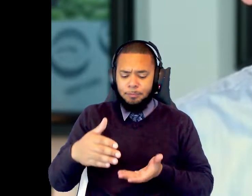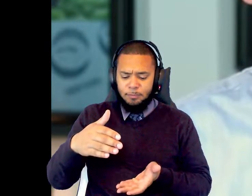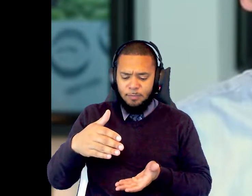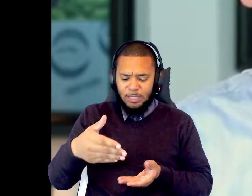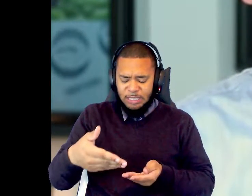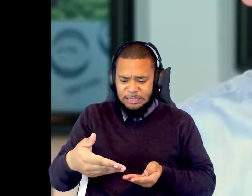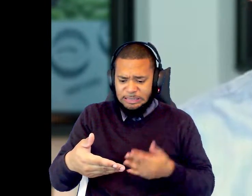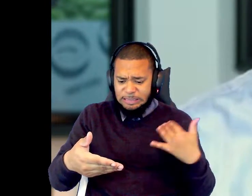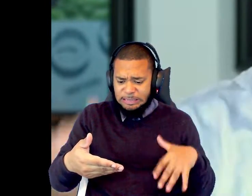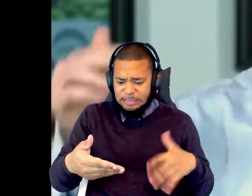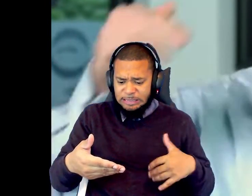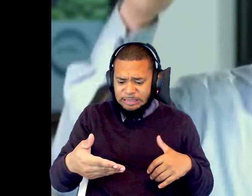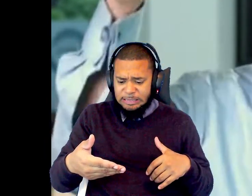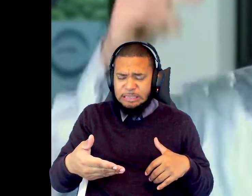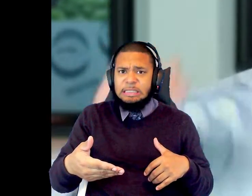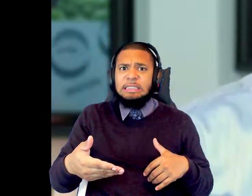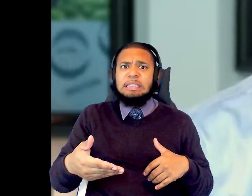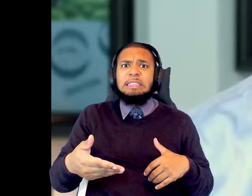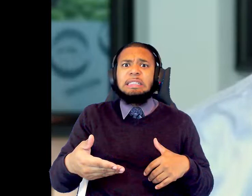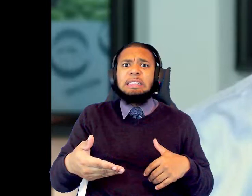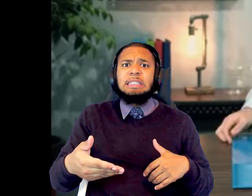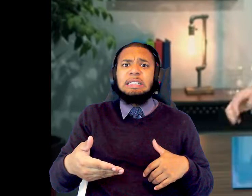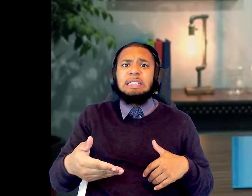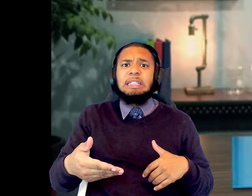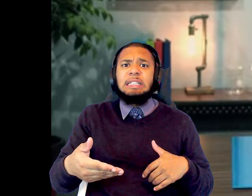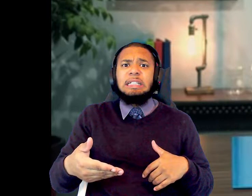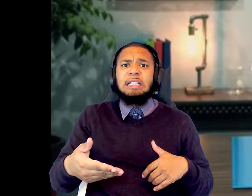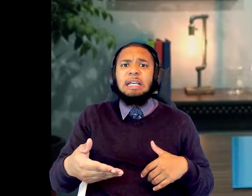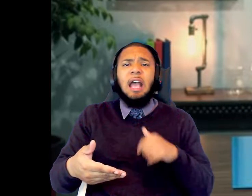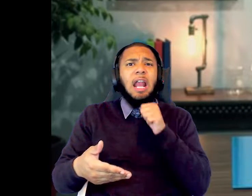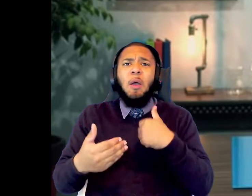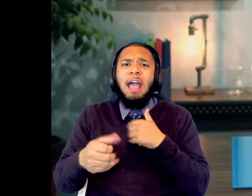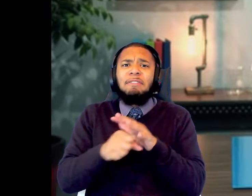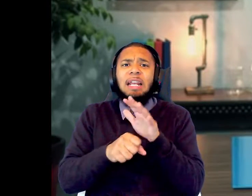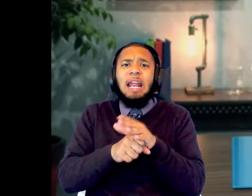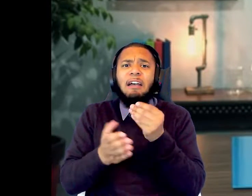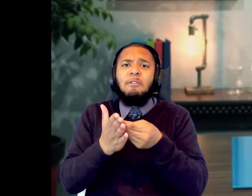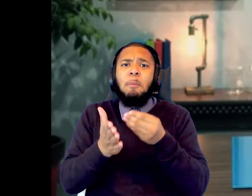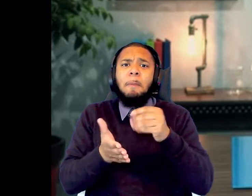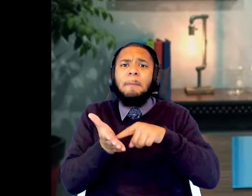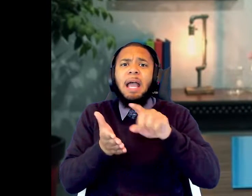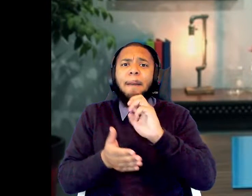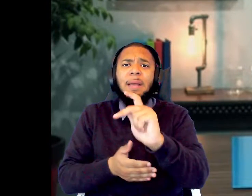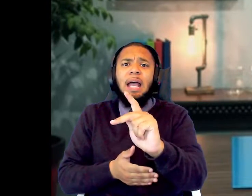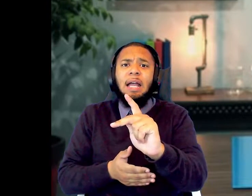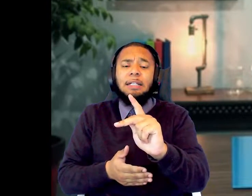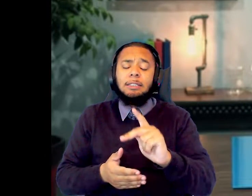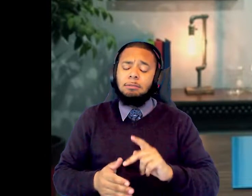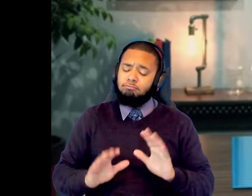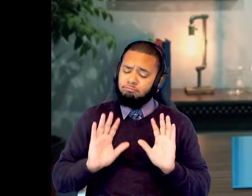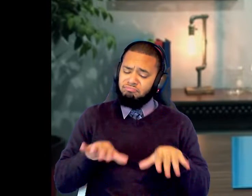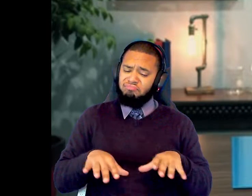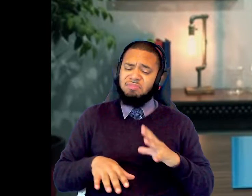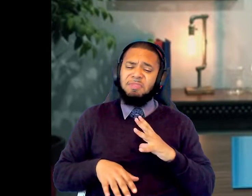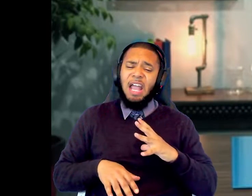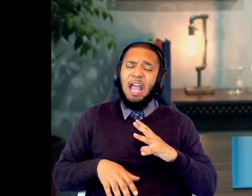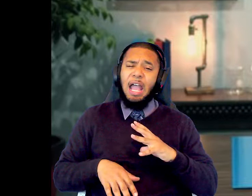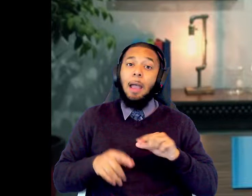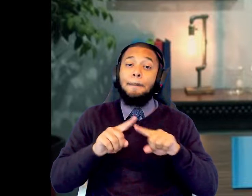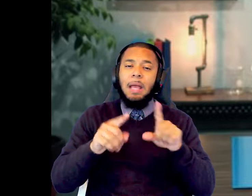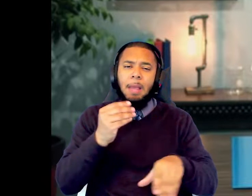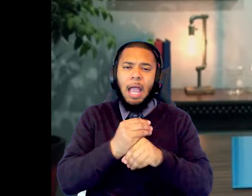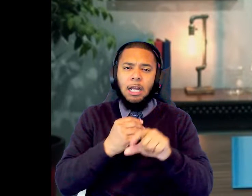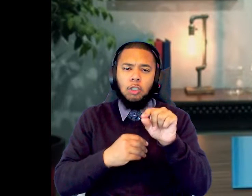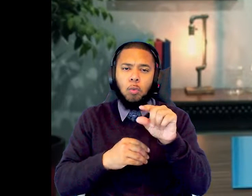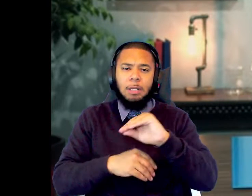interest, which is a really high interest rate. So credit cards can be useful if you know you're going to get paid at the end of